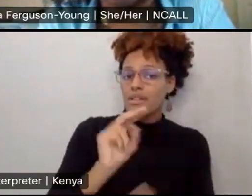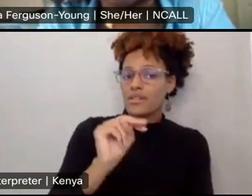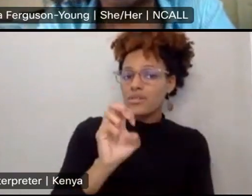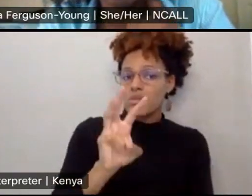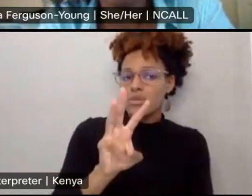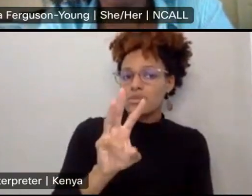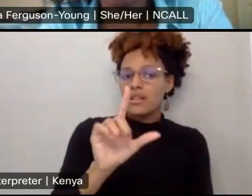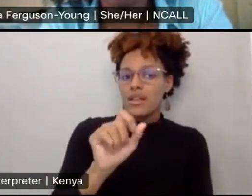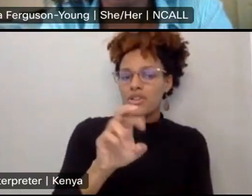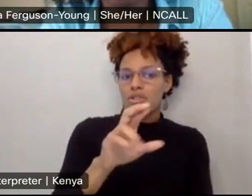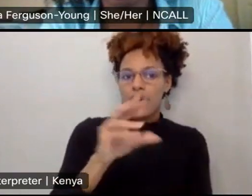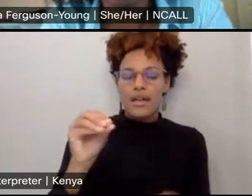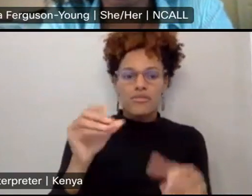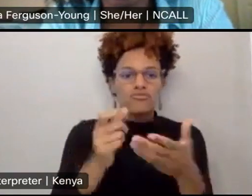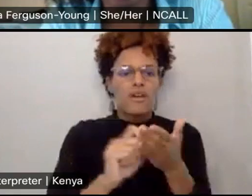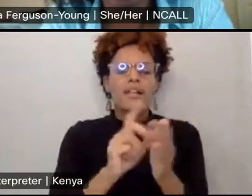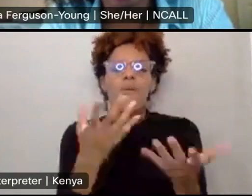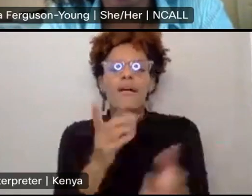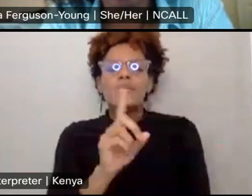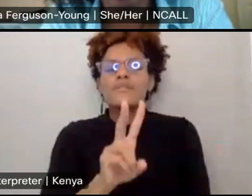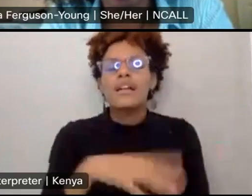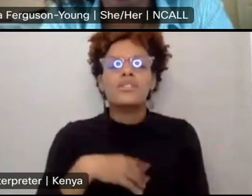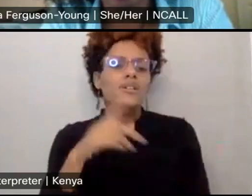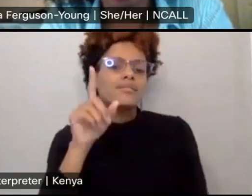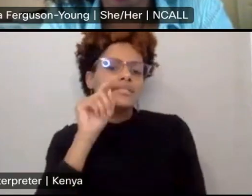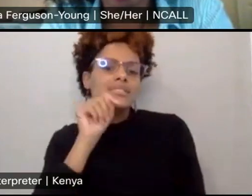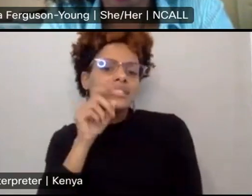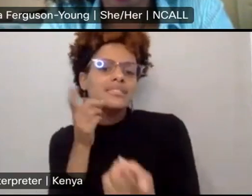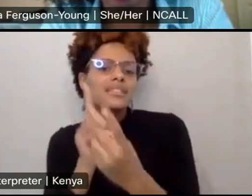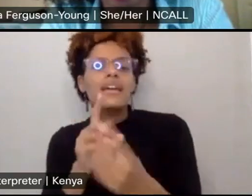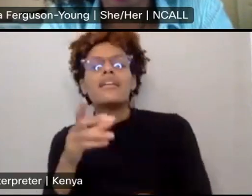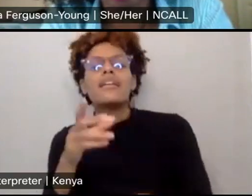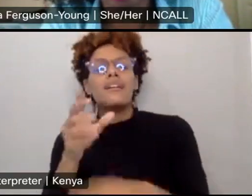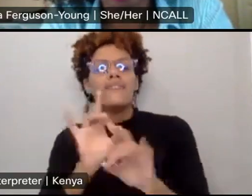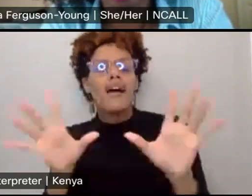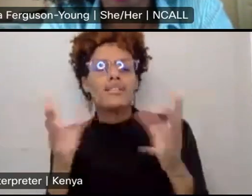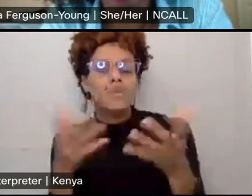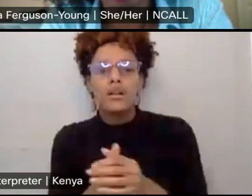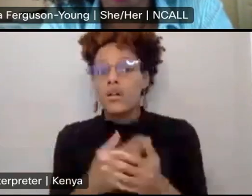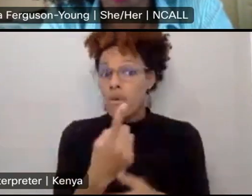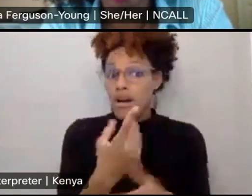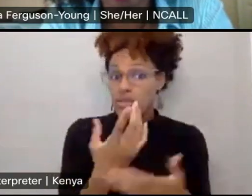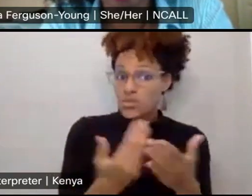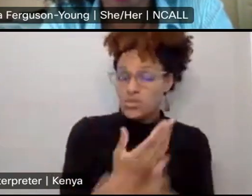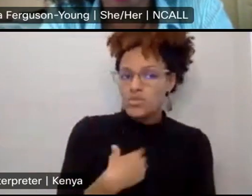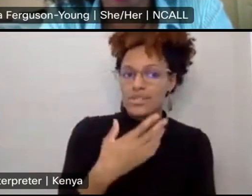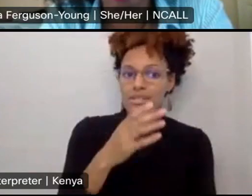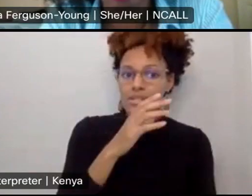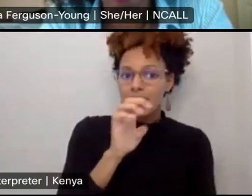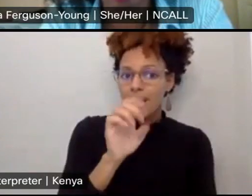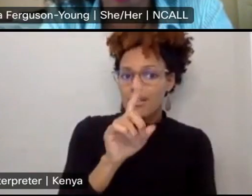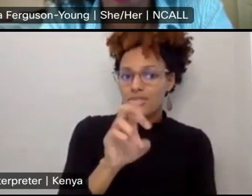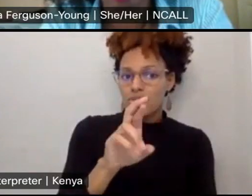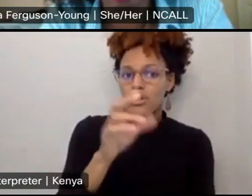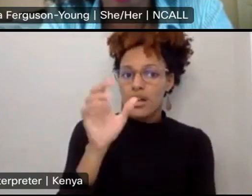is domestic violence or what is teen dating violence. And one of them was elder abuse. And I remember one